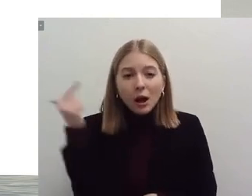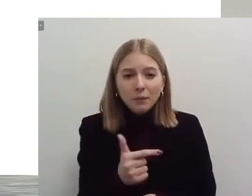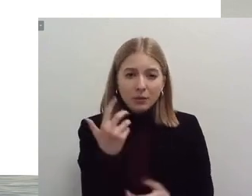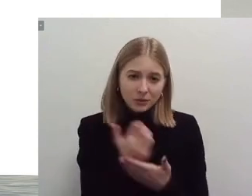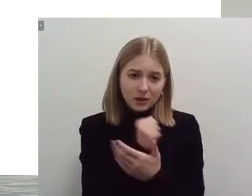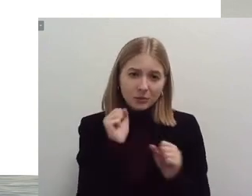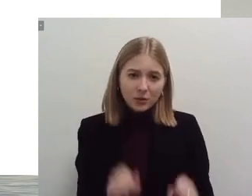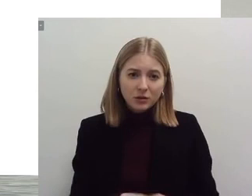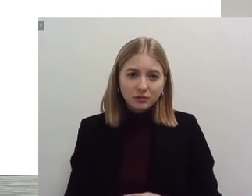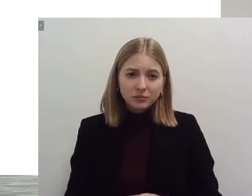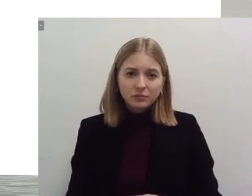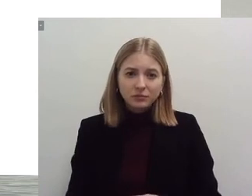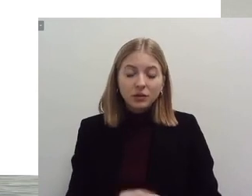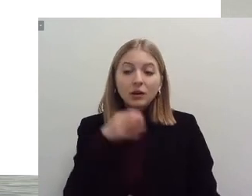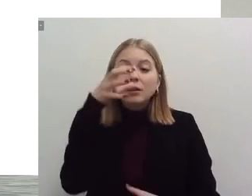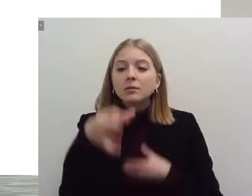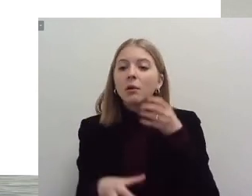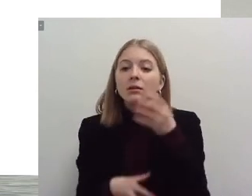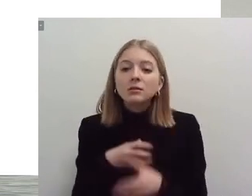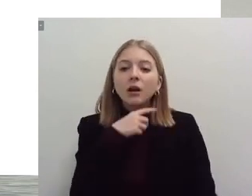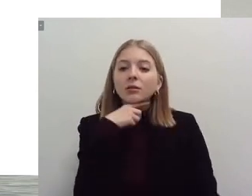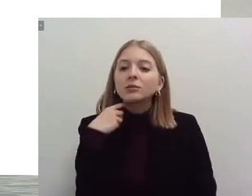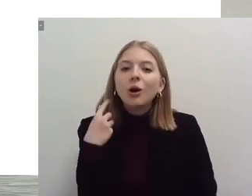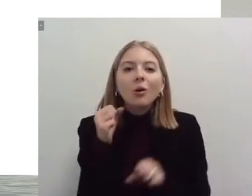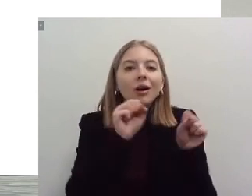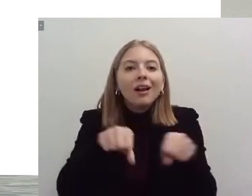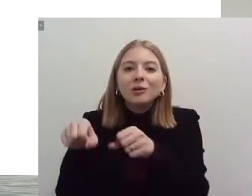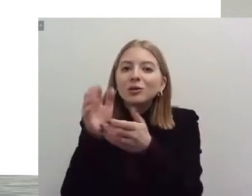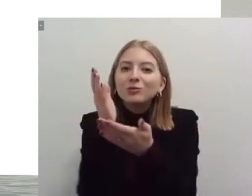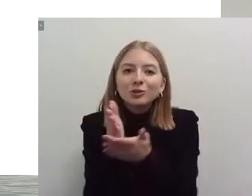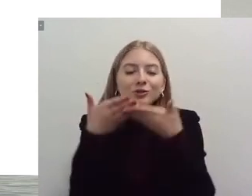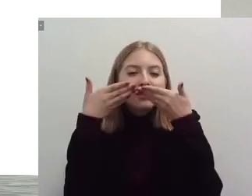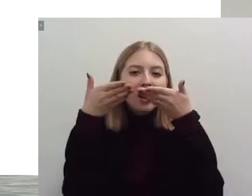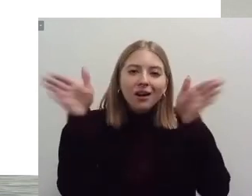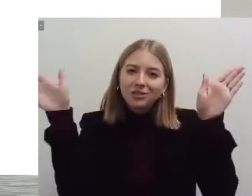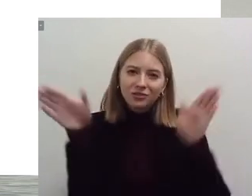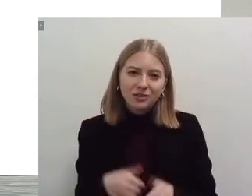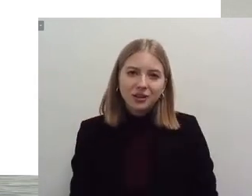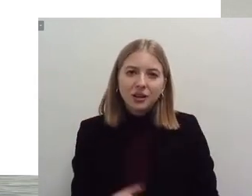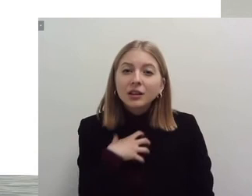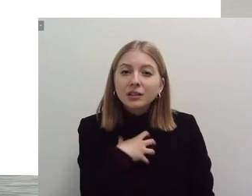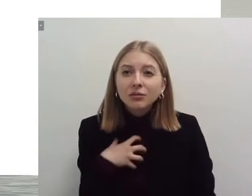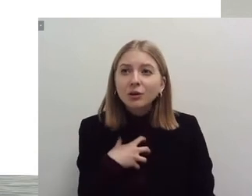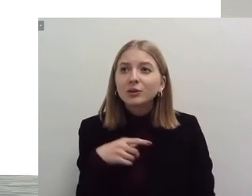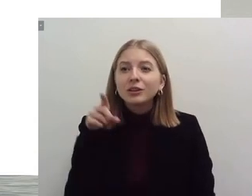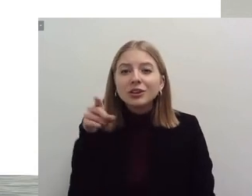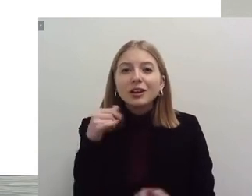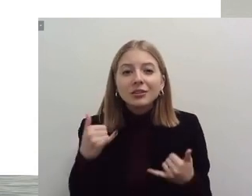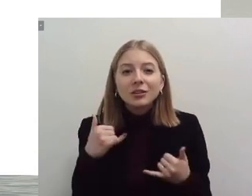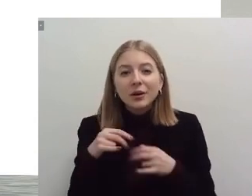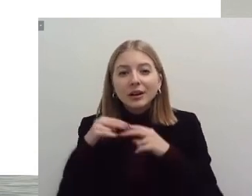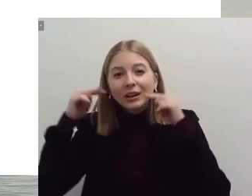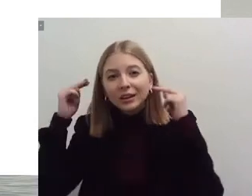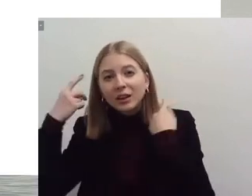in alternative care knows their rights, because knowledge is power, and it is